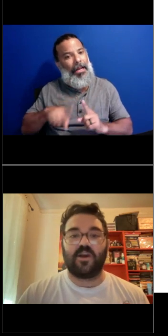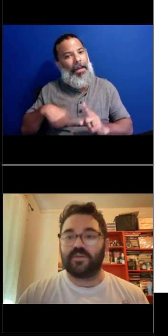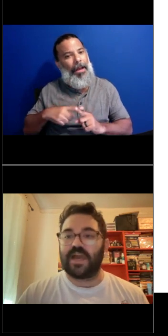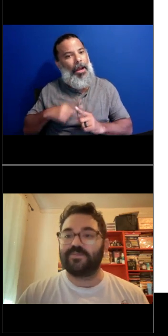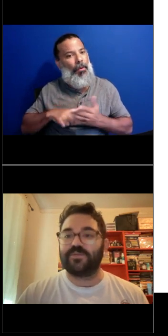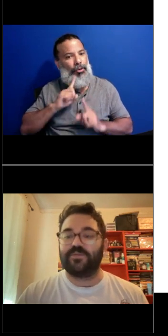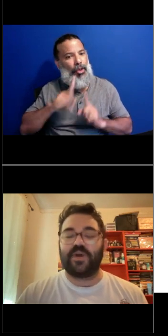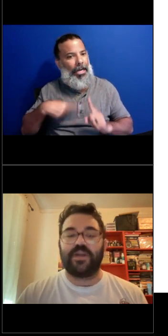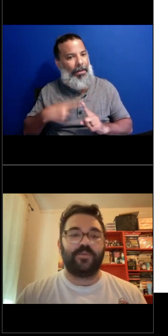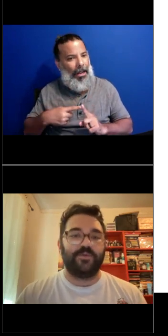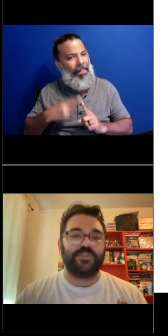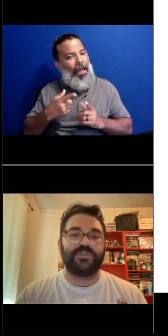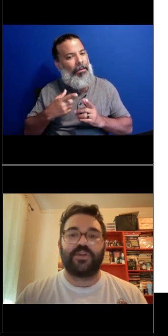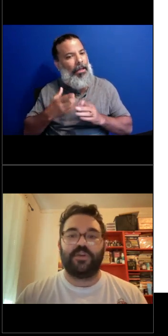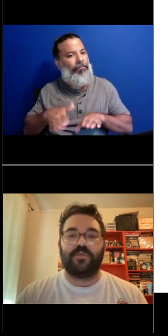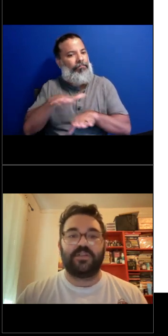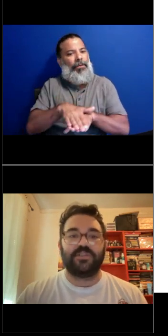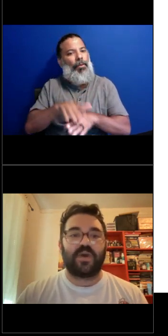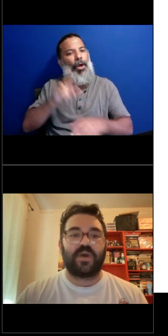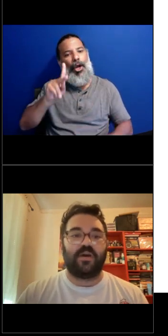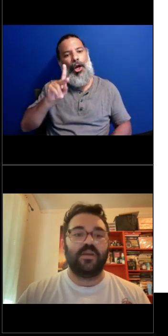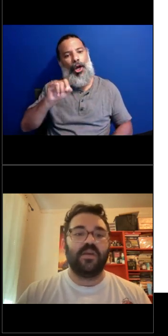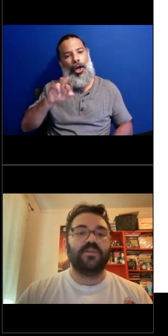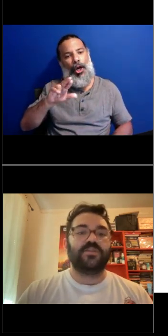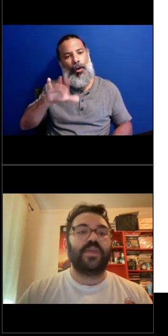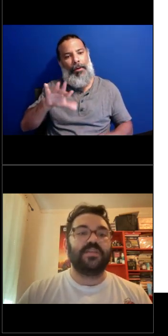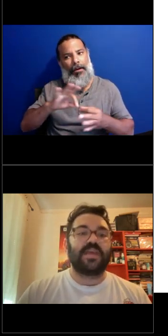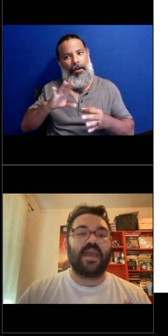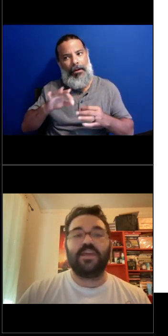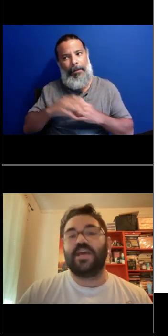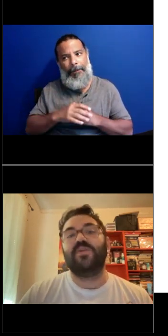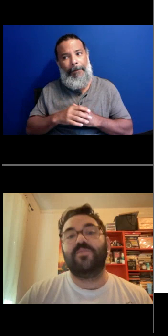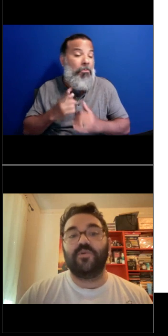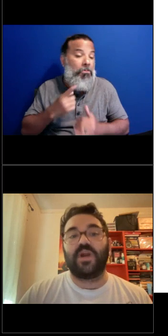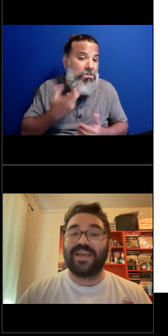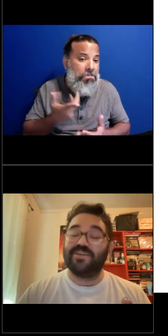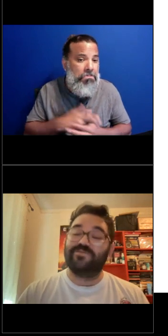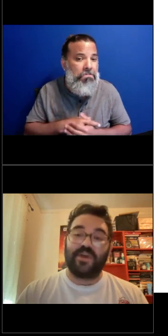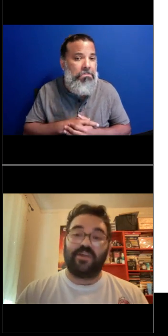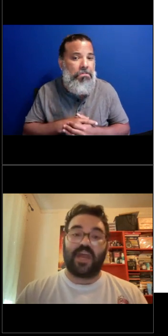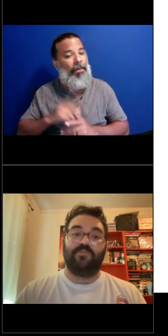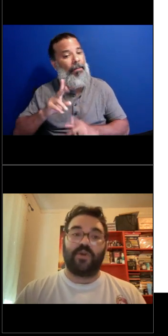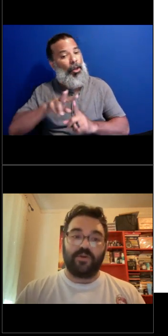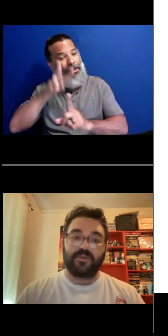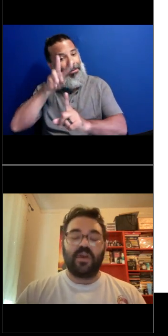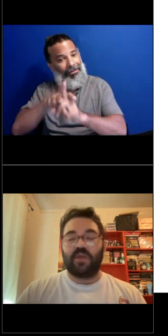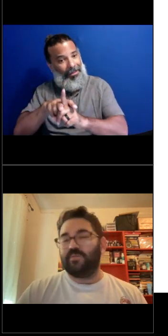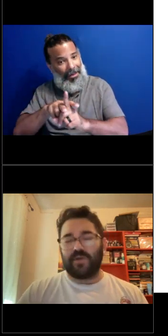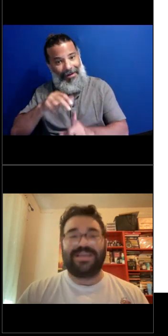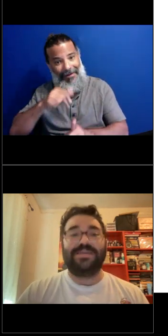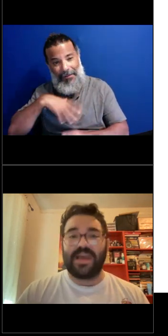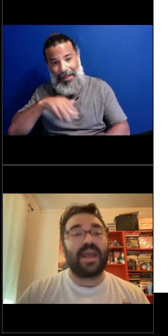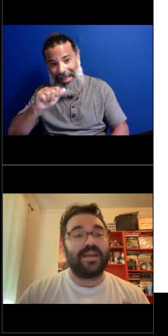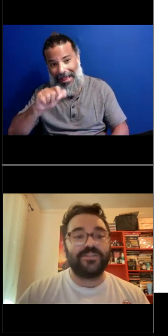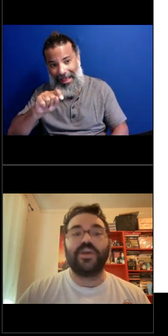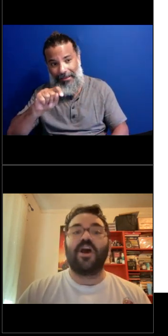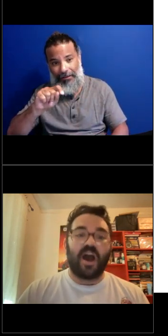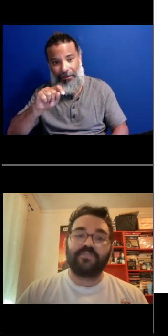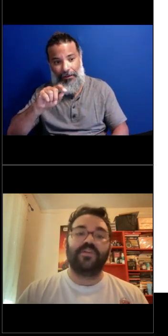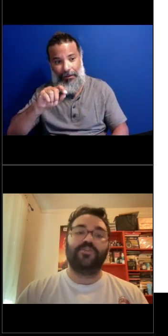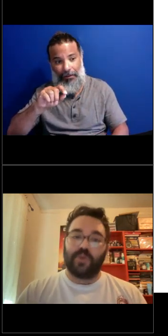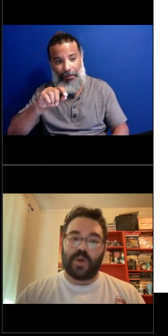this overlaps with what Kirby was just talking about as well. So we can say that people who are assigned female at birth, and we might want to keep the